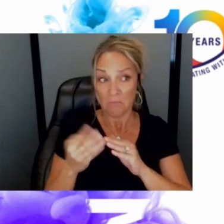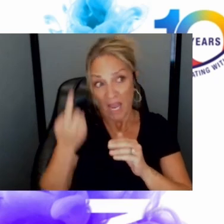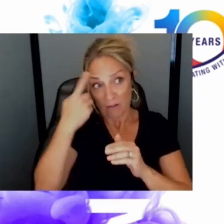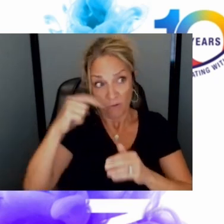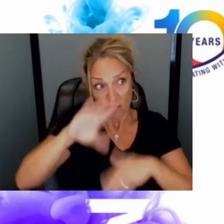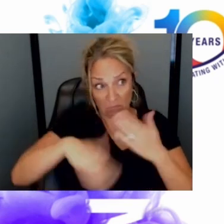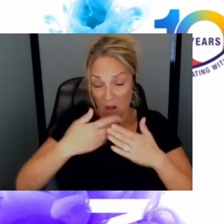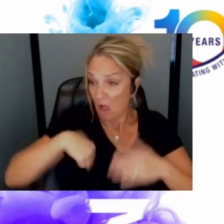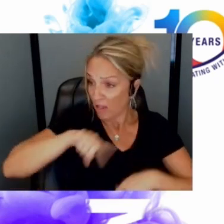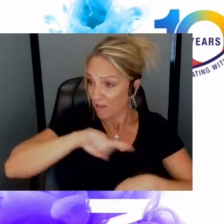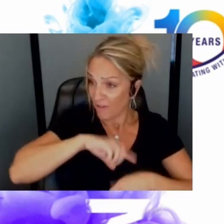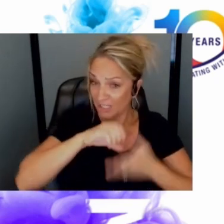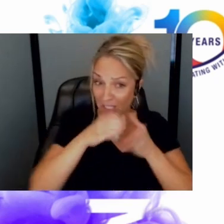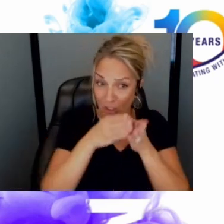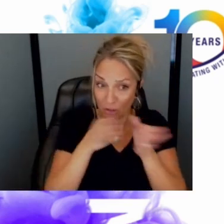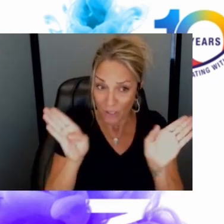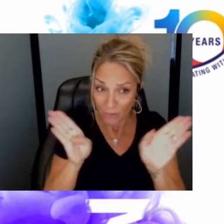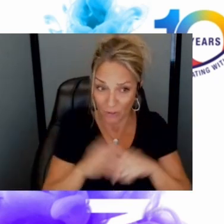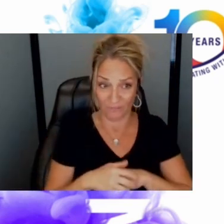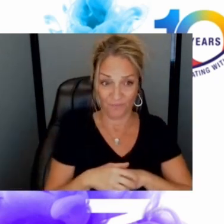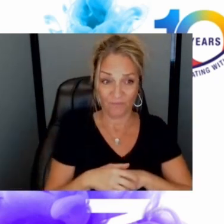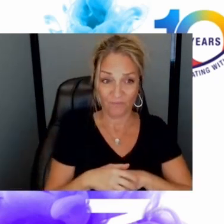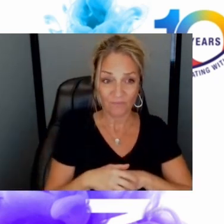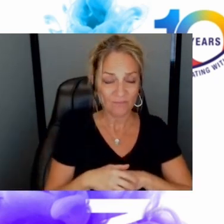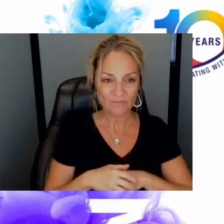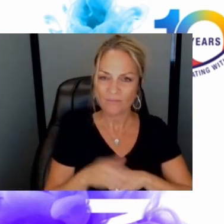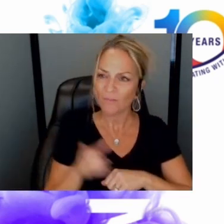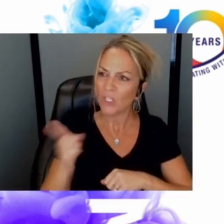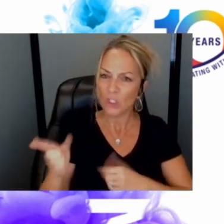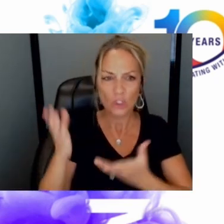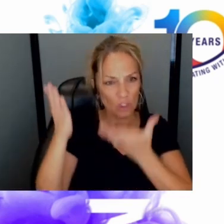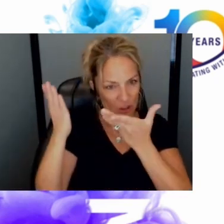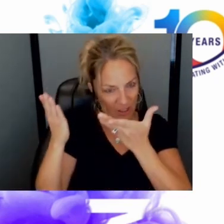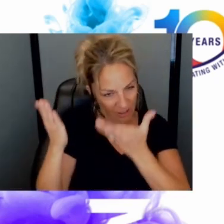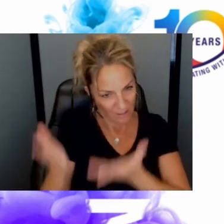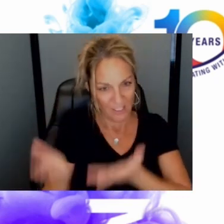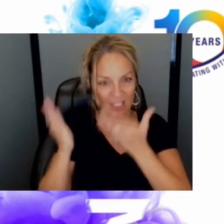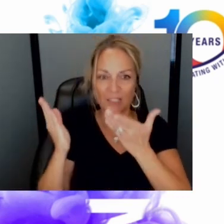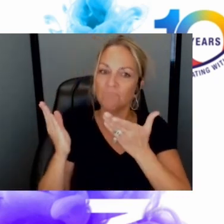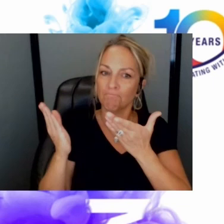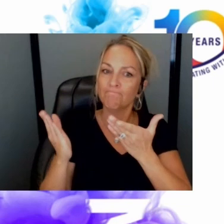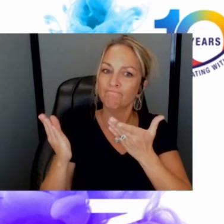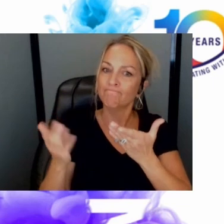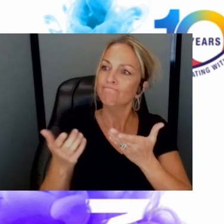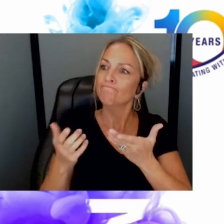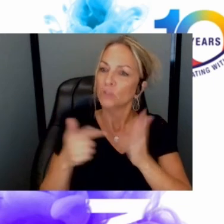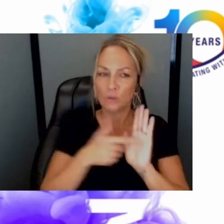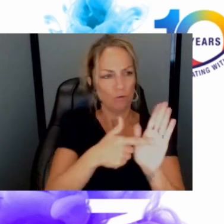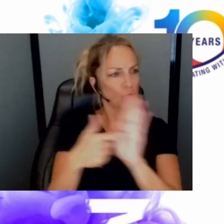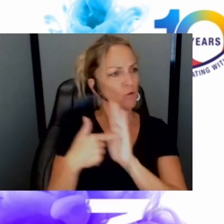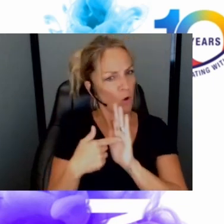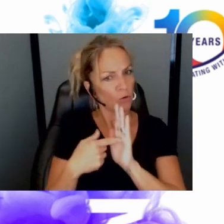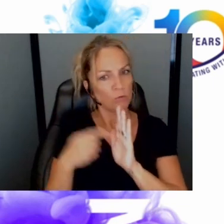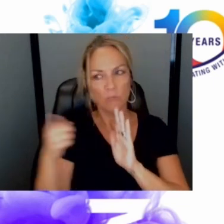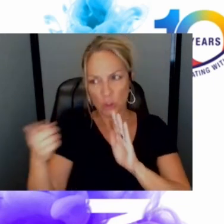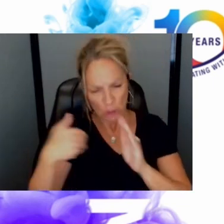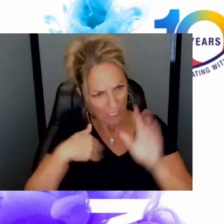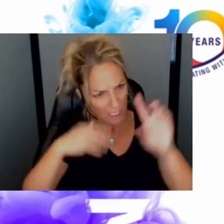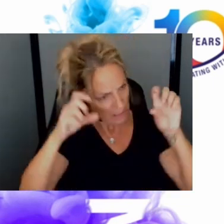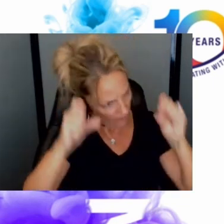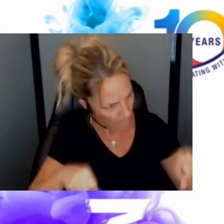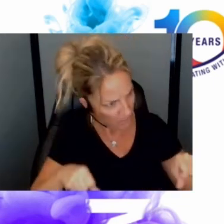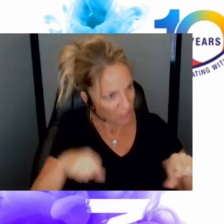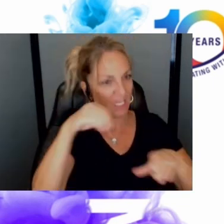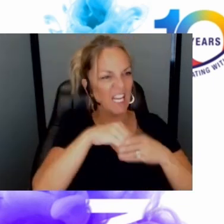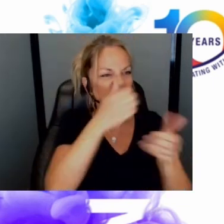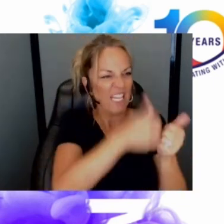She embodies the adage that says there is ability in every disability. So with